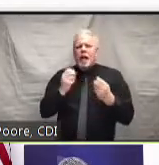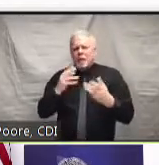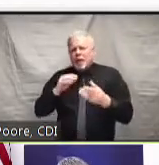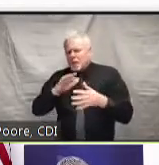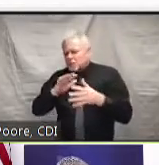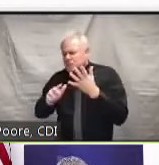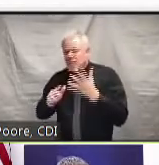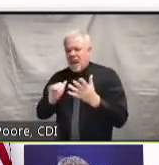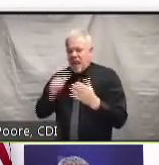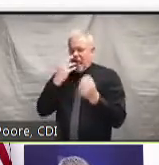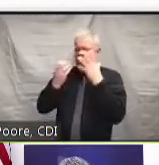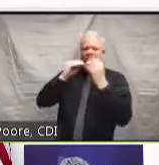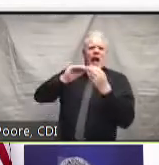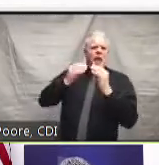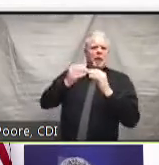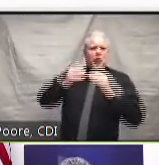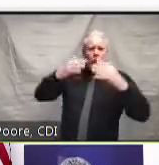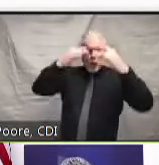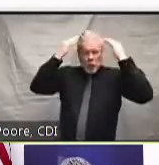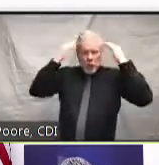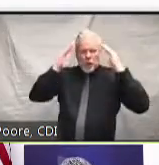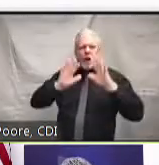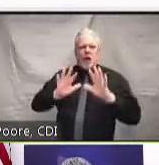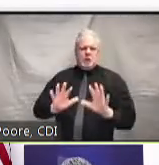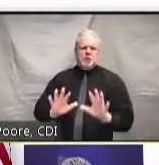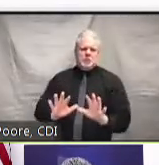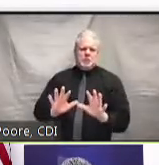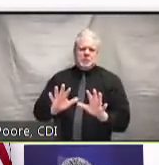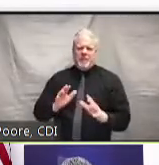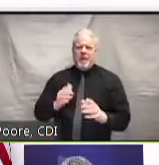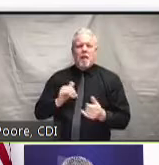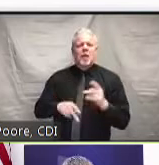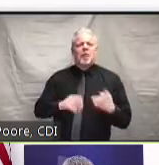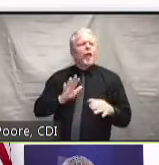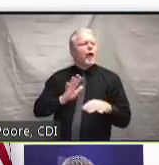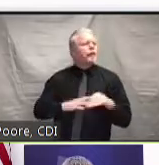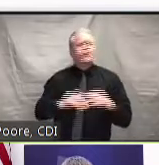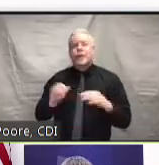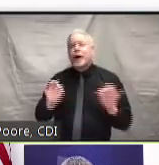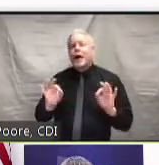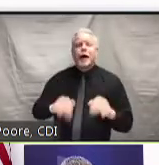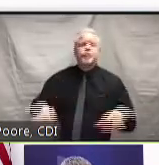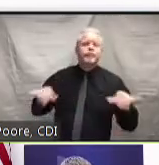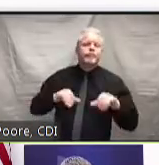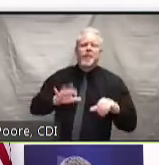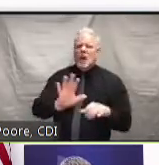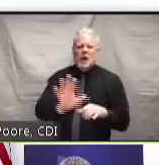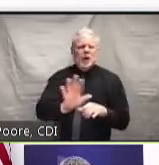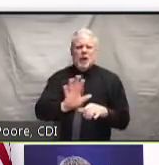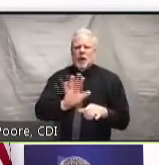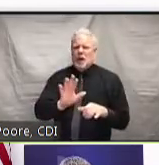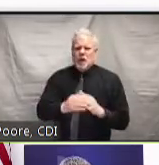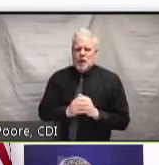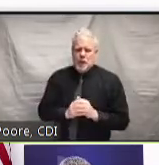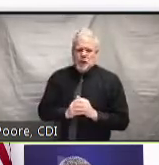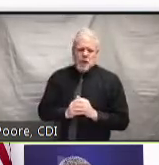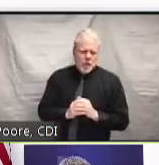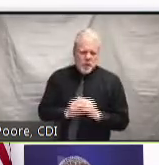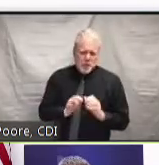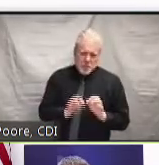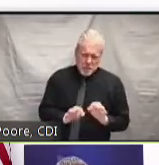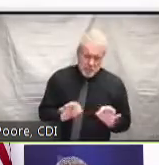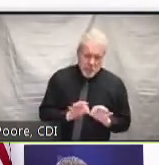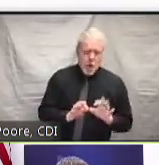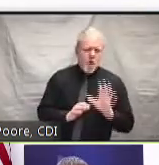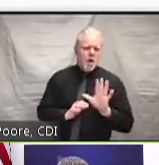that reminds us just how serious this virus can truly be. But it also is a good reminder and a time to reflect